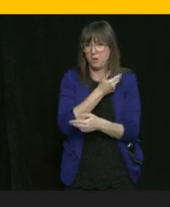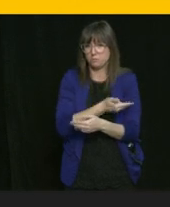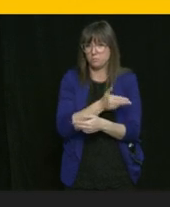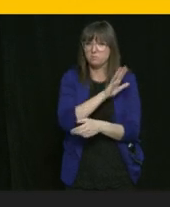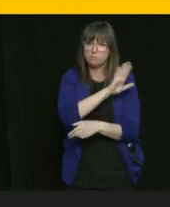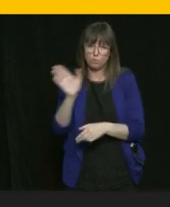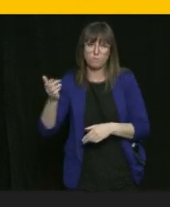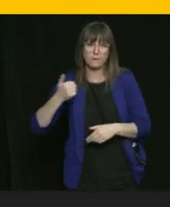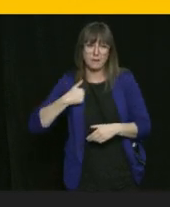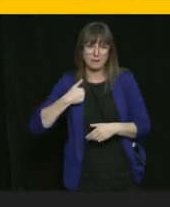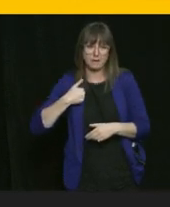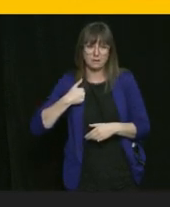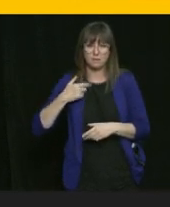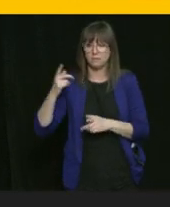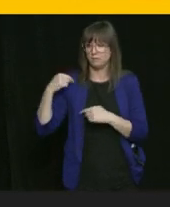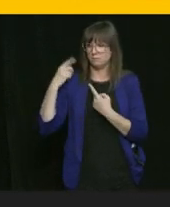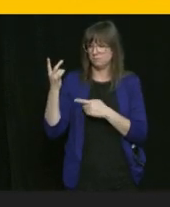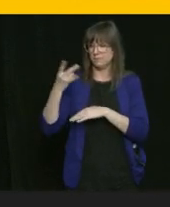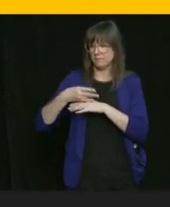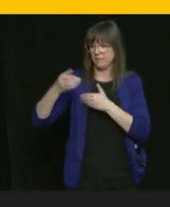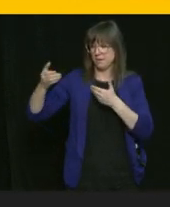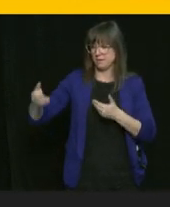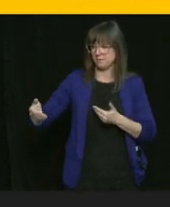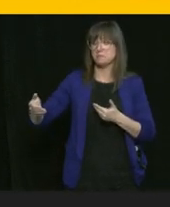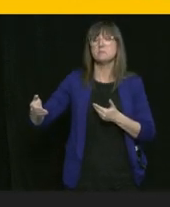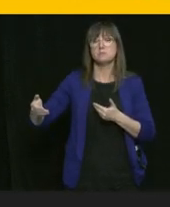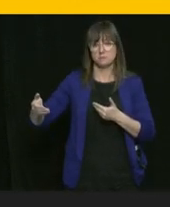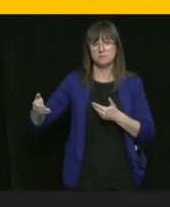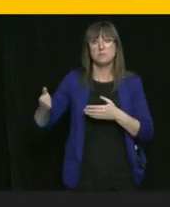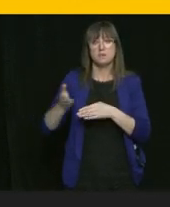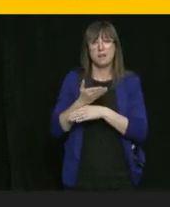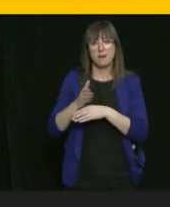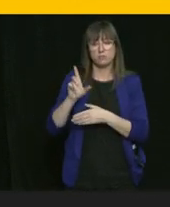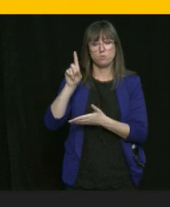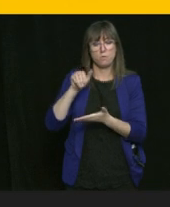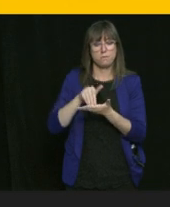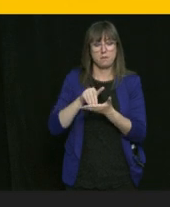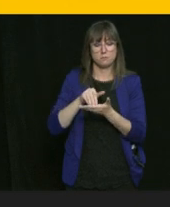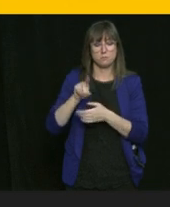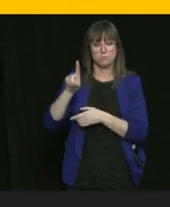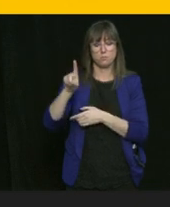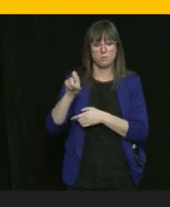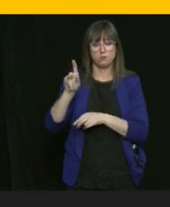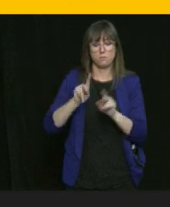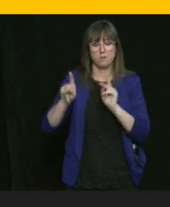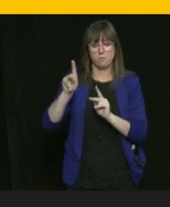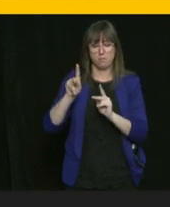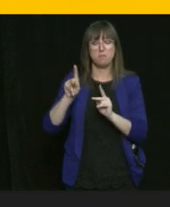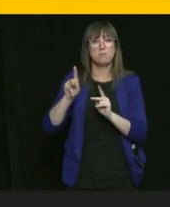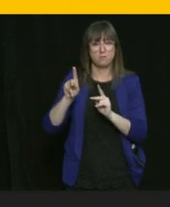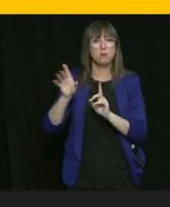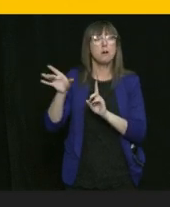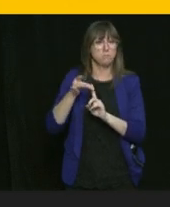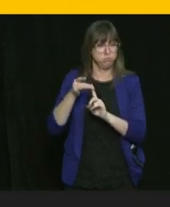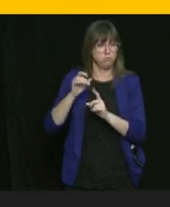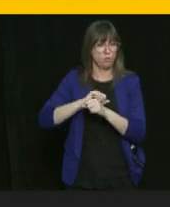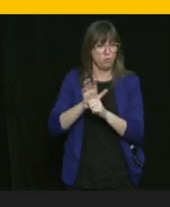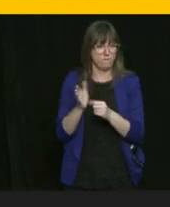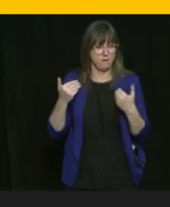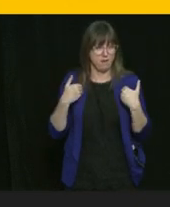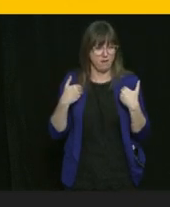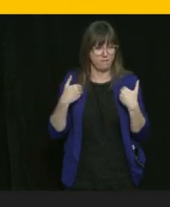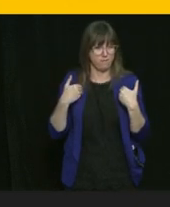Based on the last 7 days, an average of over 1,100 people with COVID-19 were being